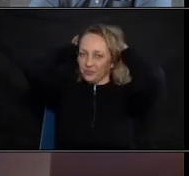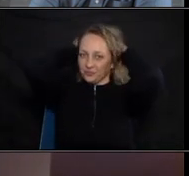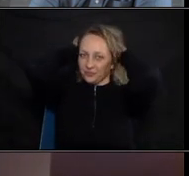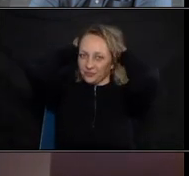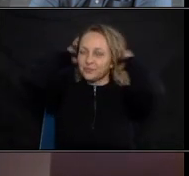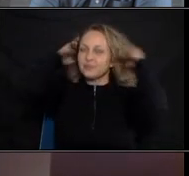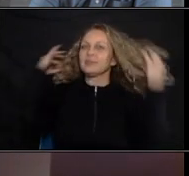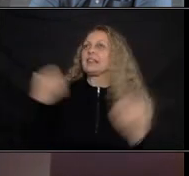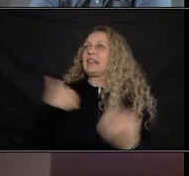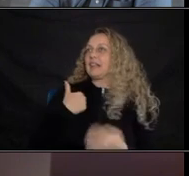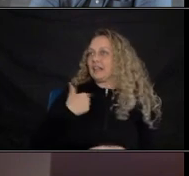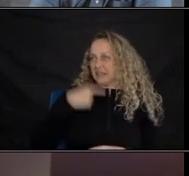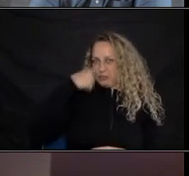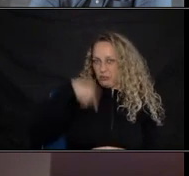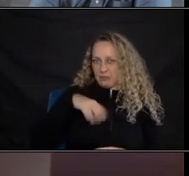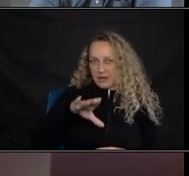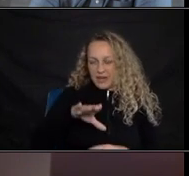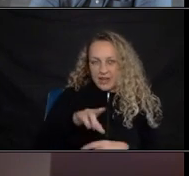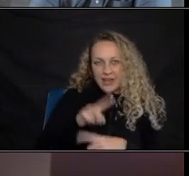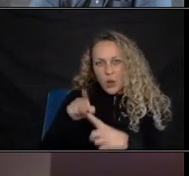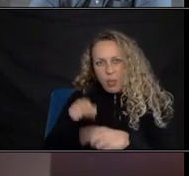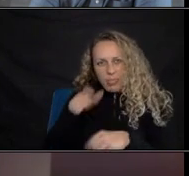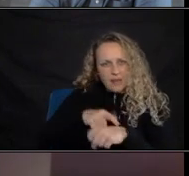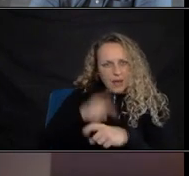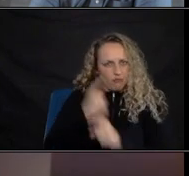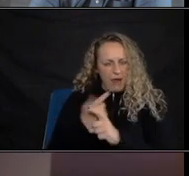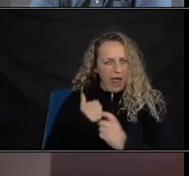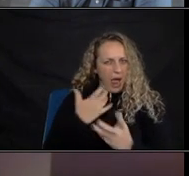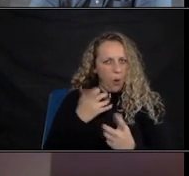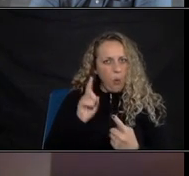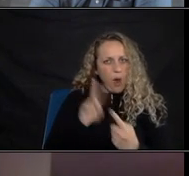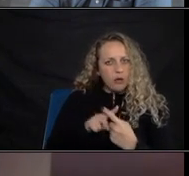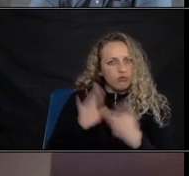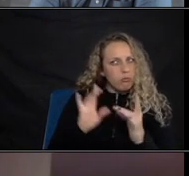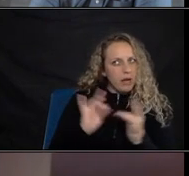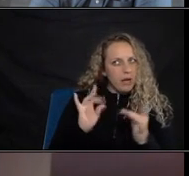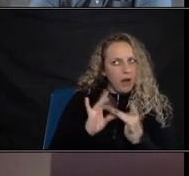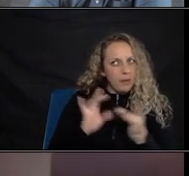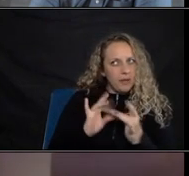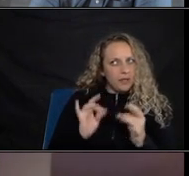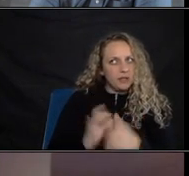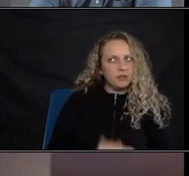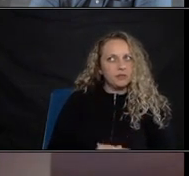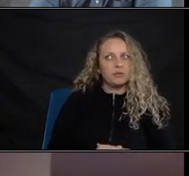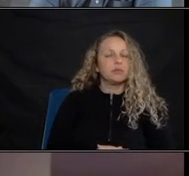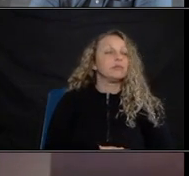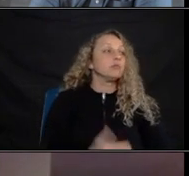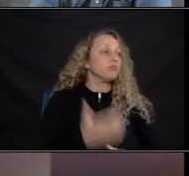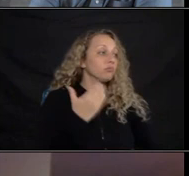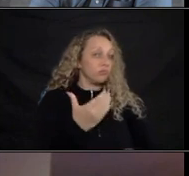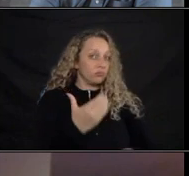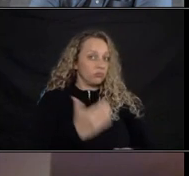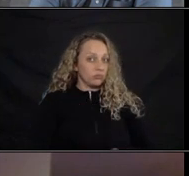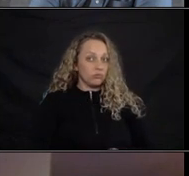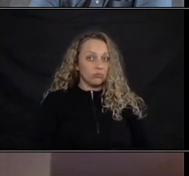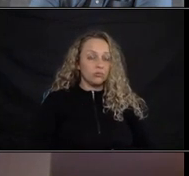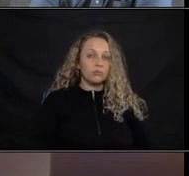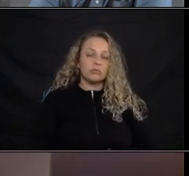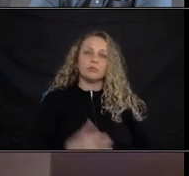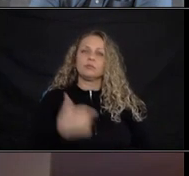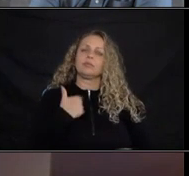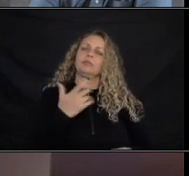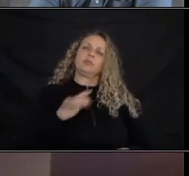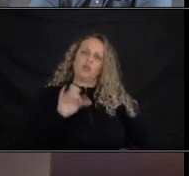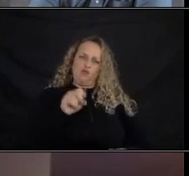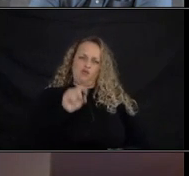Mayor, if I may, when the time is right, I'd like to make a comment. Yes. All right, on that